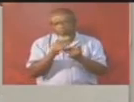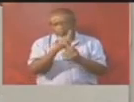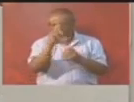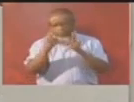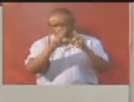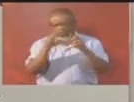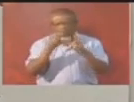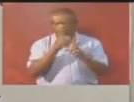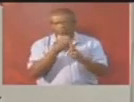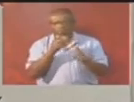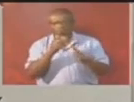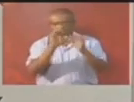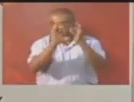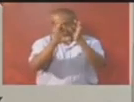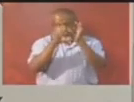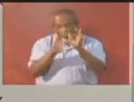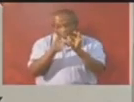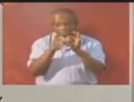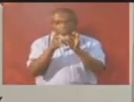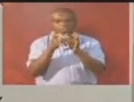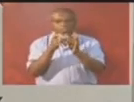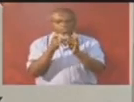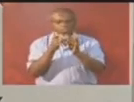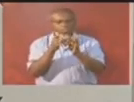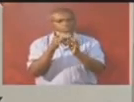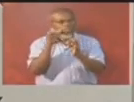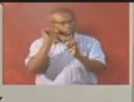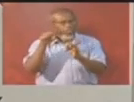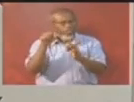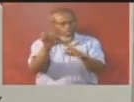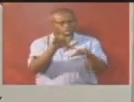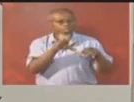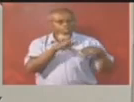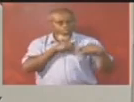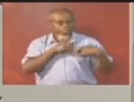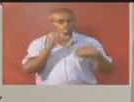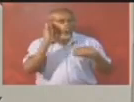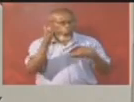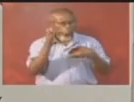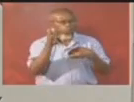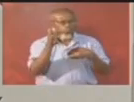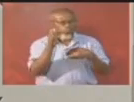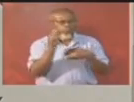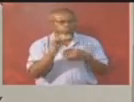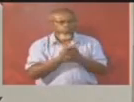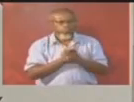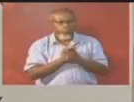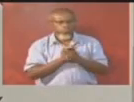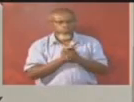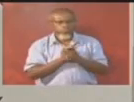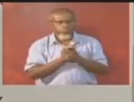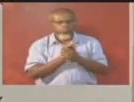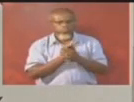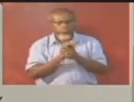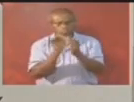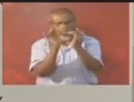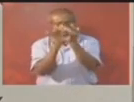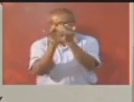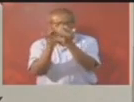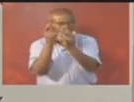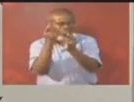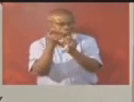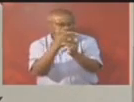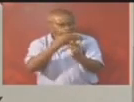concern raised by the interpreters, that's been taken on board. We will reach out and try to figure out what the best approach is